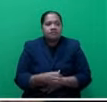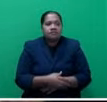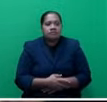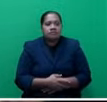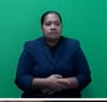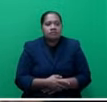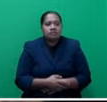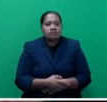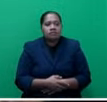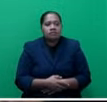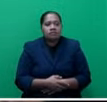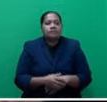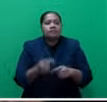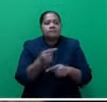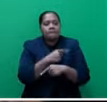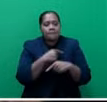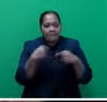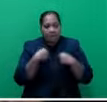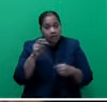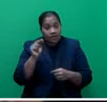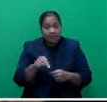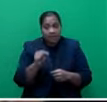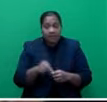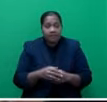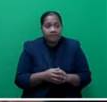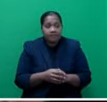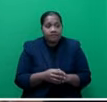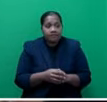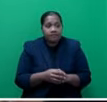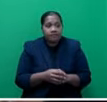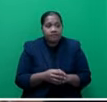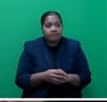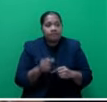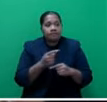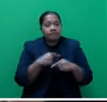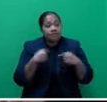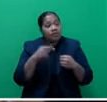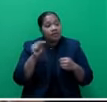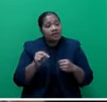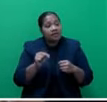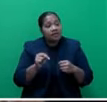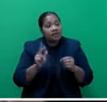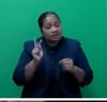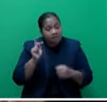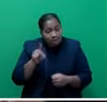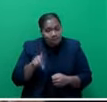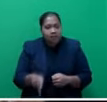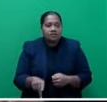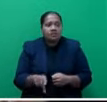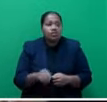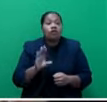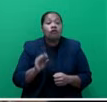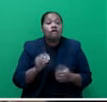Now, we need, Mr. Speaker, I'll now talk about the next bill. We need the presence, Mr. Speaker, of